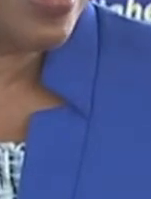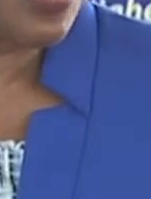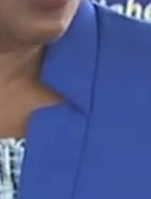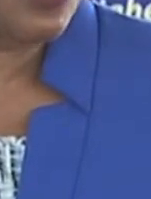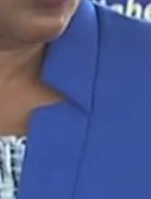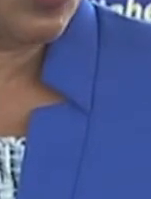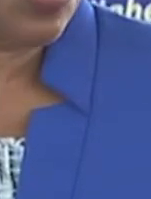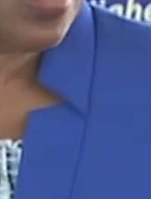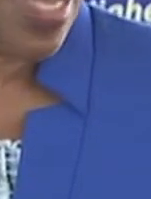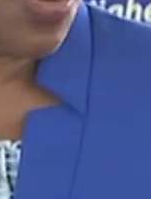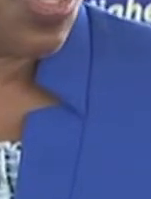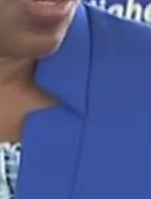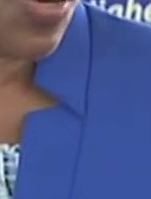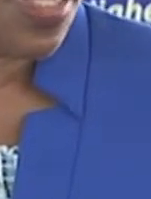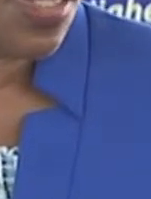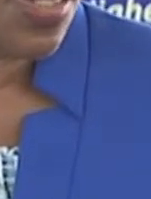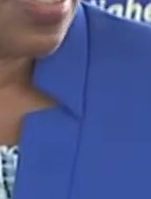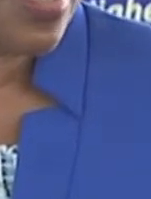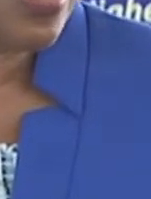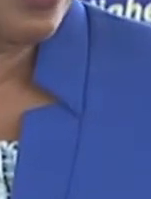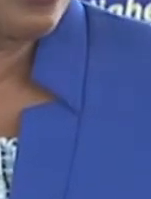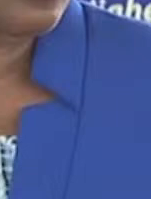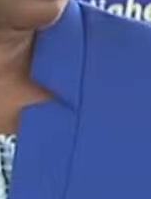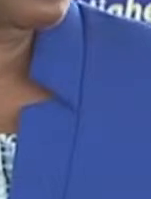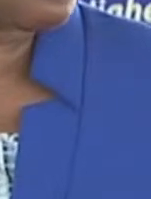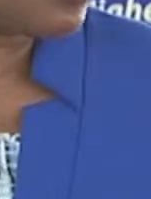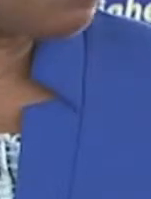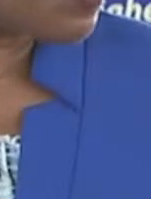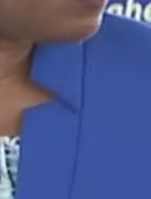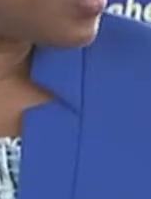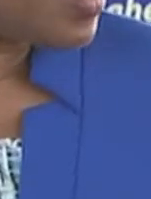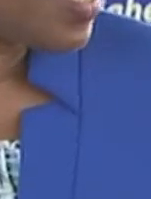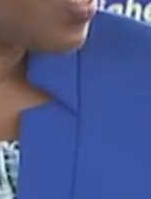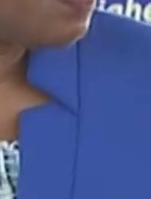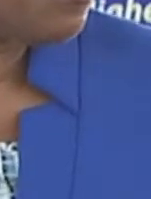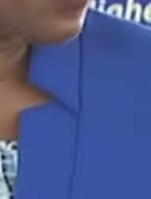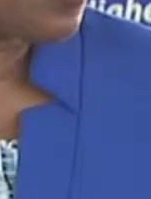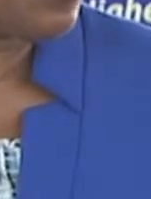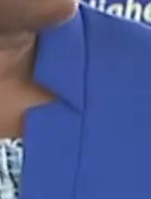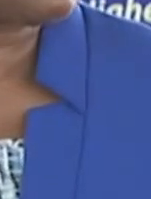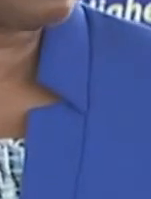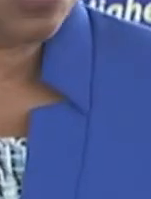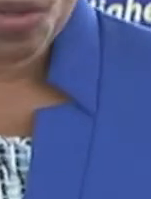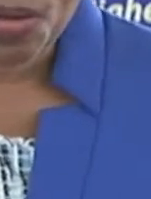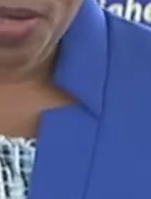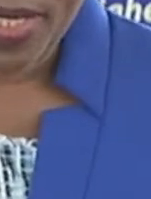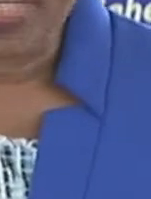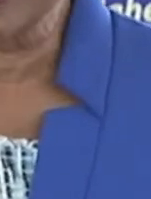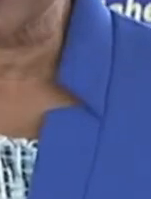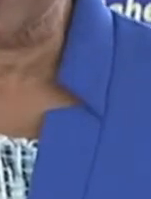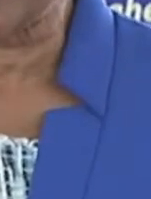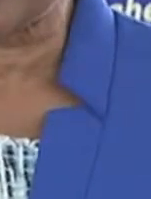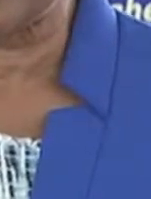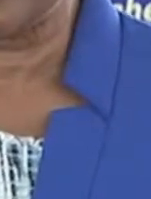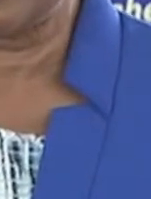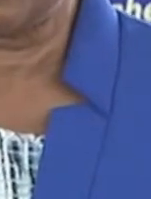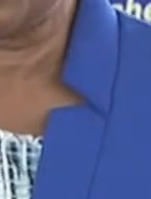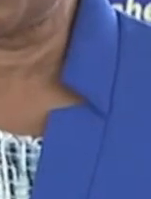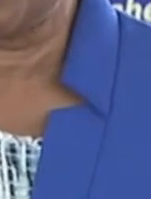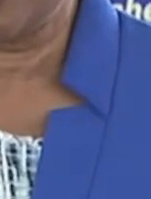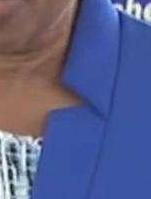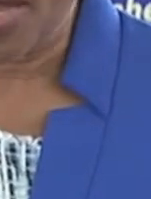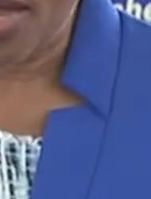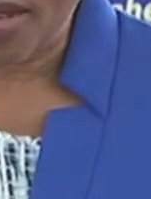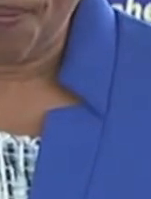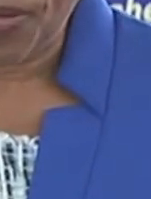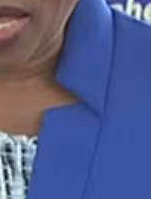engaging. Jot down your questions so that at the appropriate time we'll be able to interact